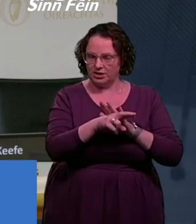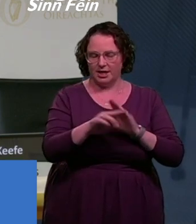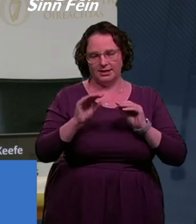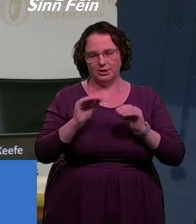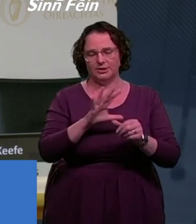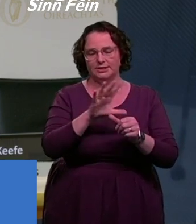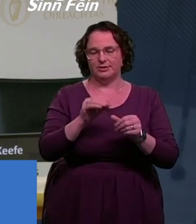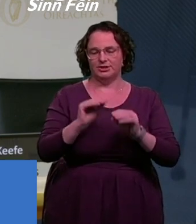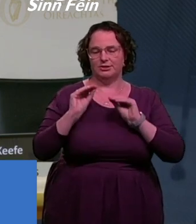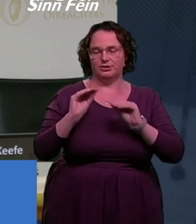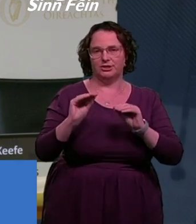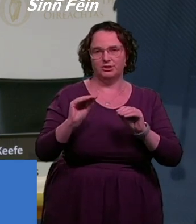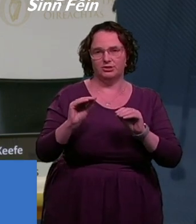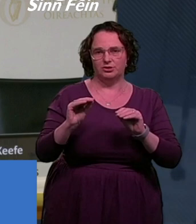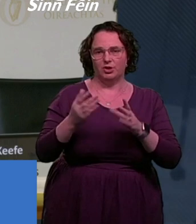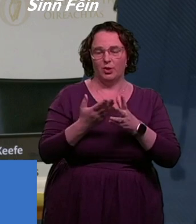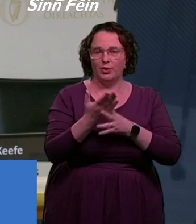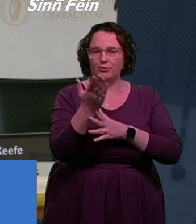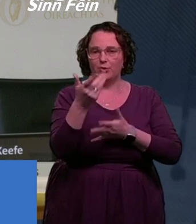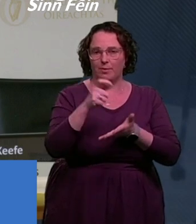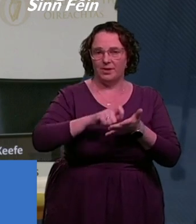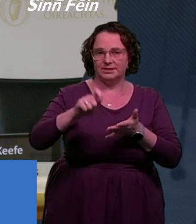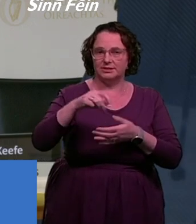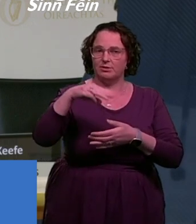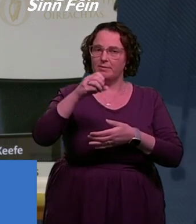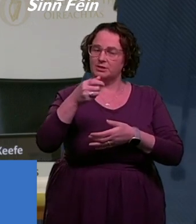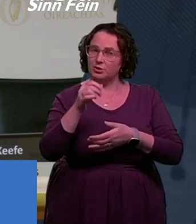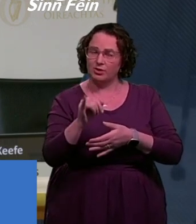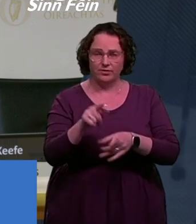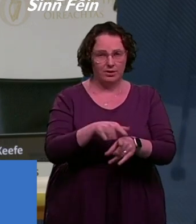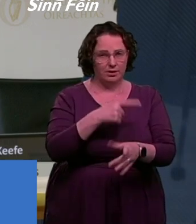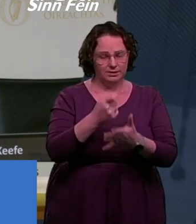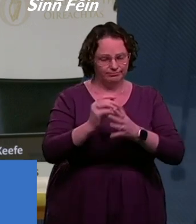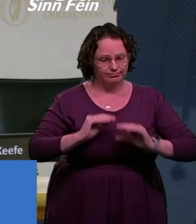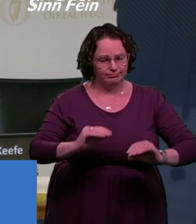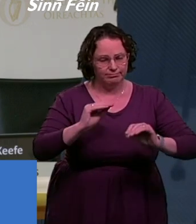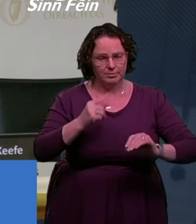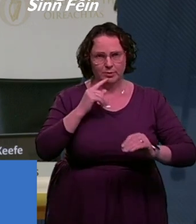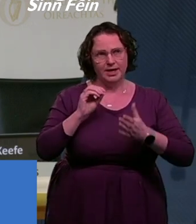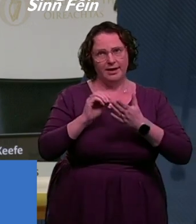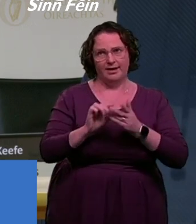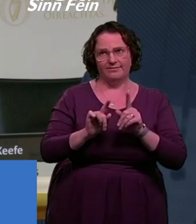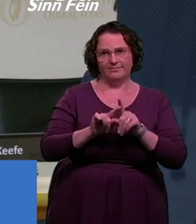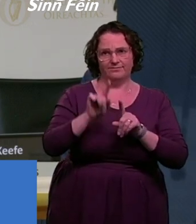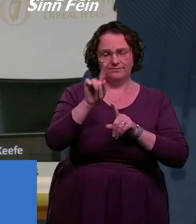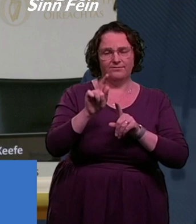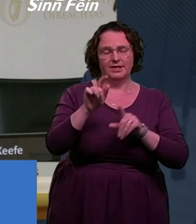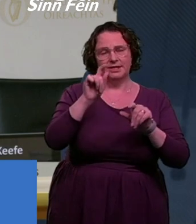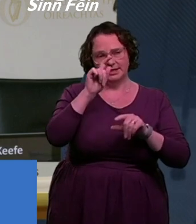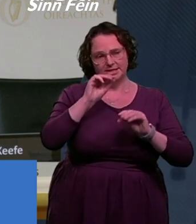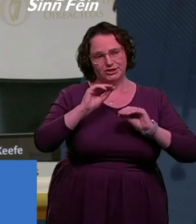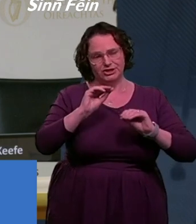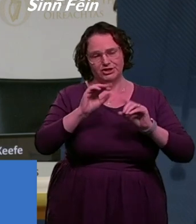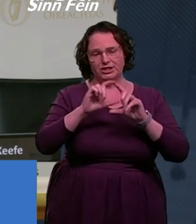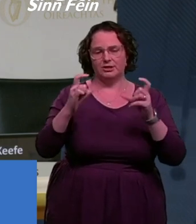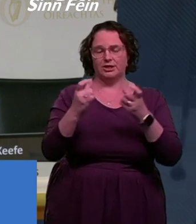ed through Montessori for a very long time. But, you know, we have the teaching council, and if you have an issue with a teacher, it's